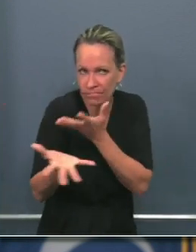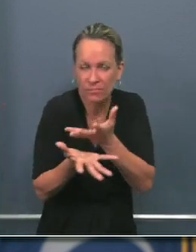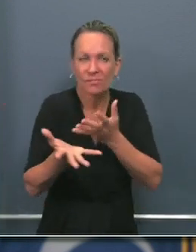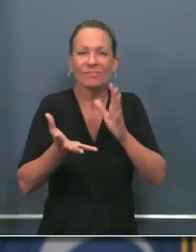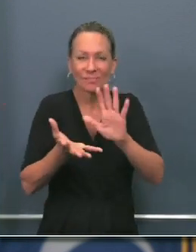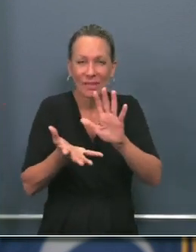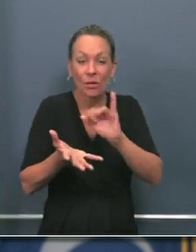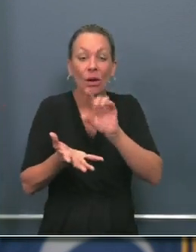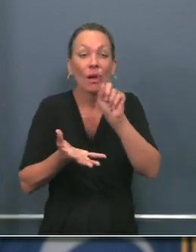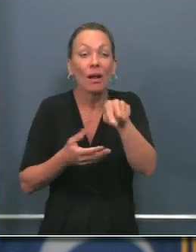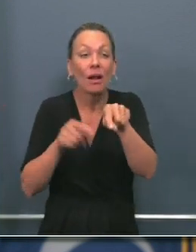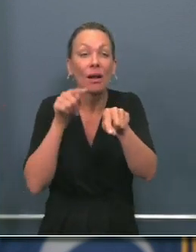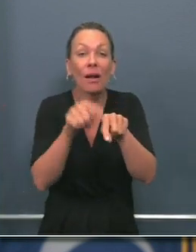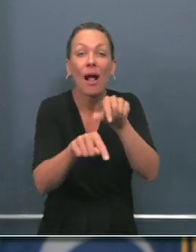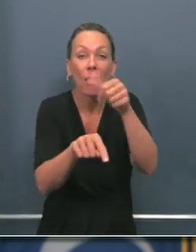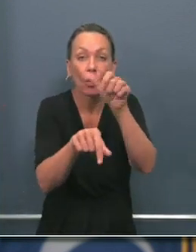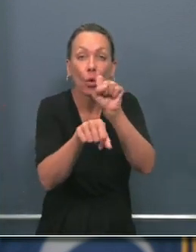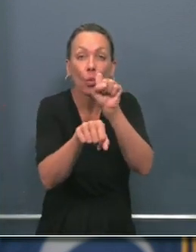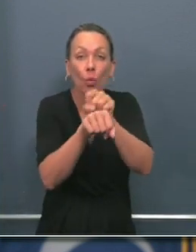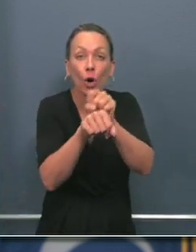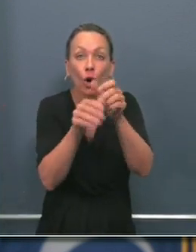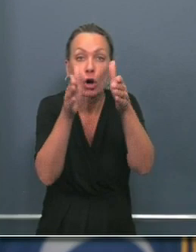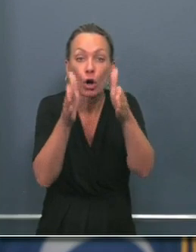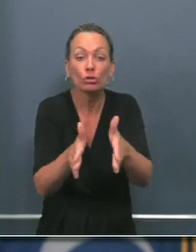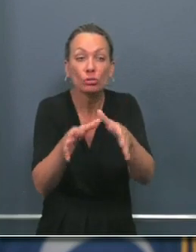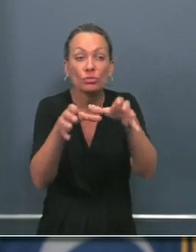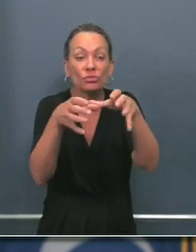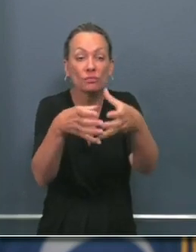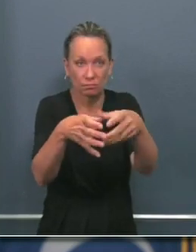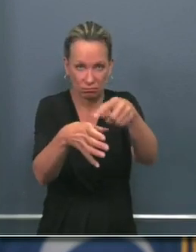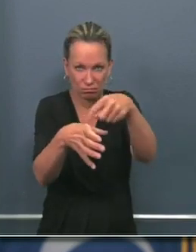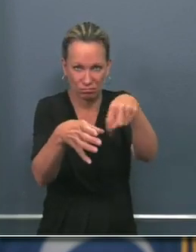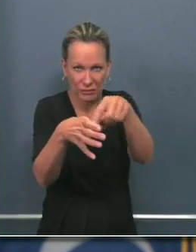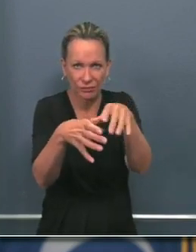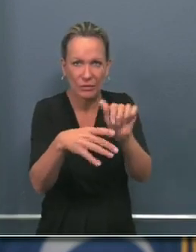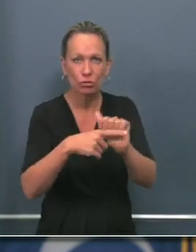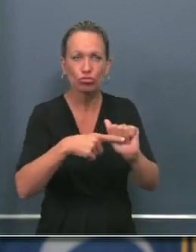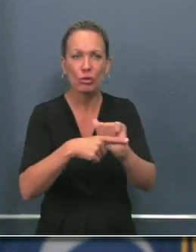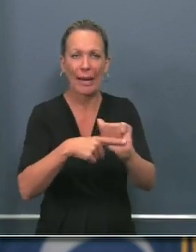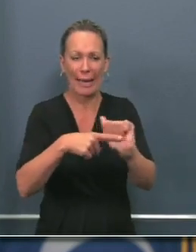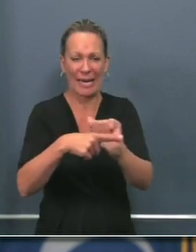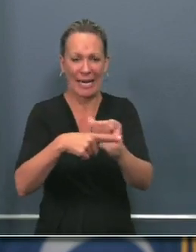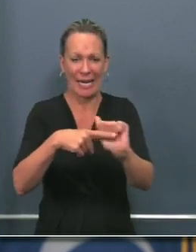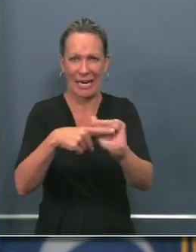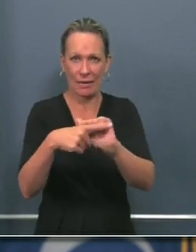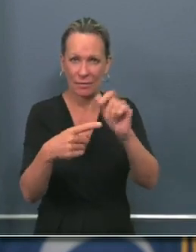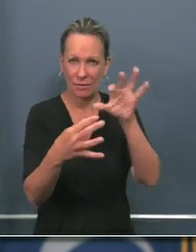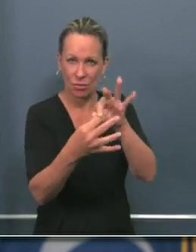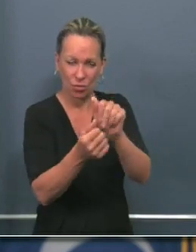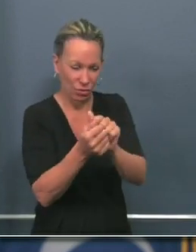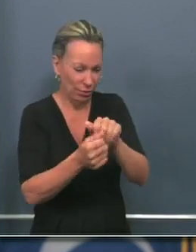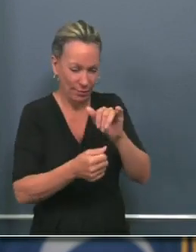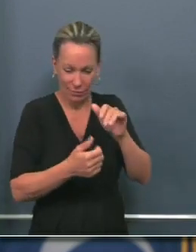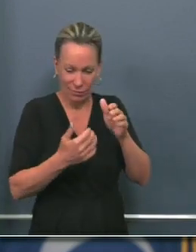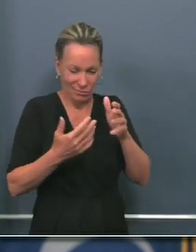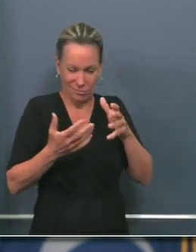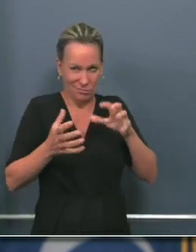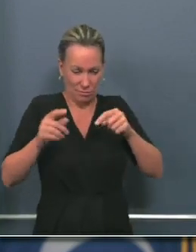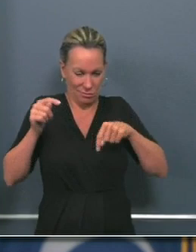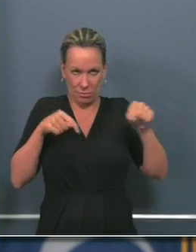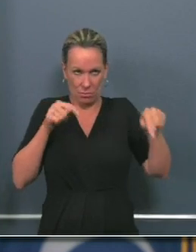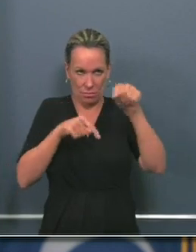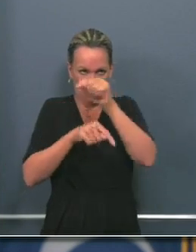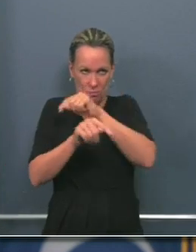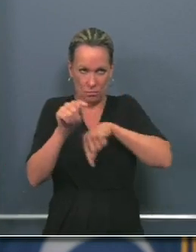begin getting trained for our tracing purposes. We've got existing army of about 3,000 tracers that are